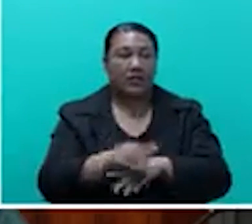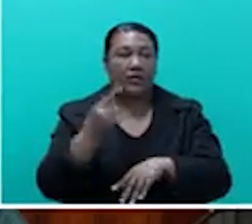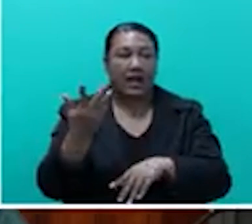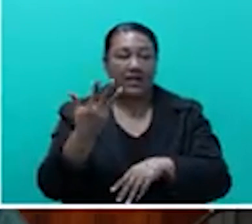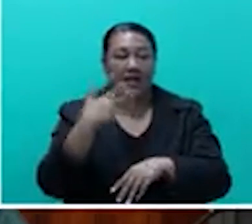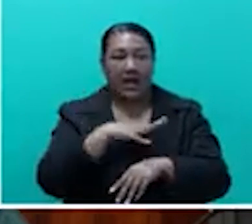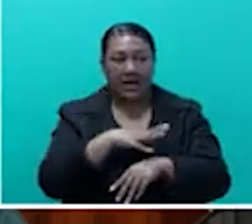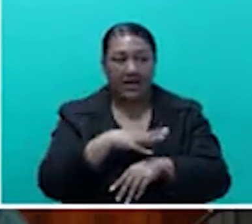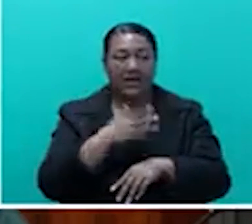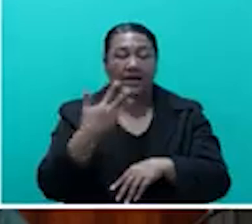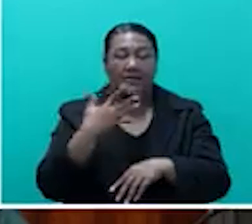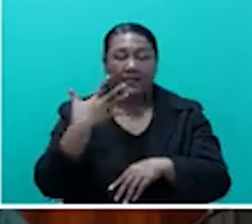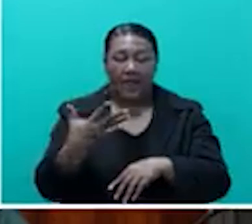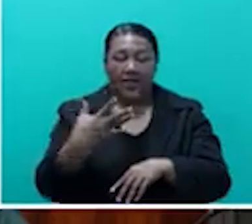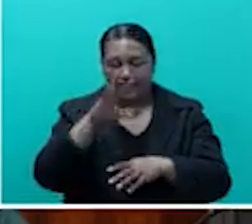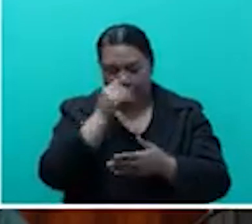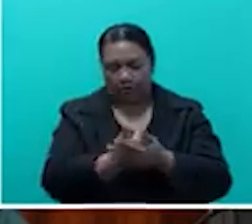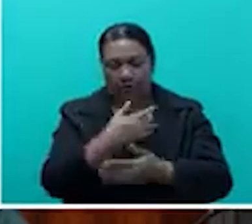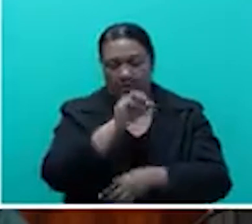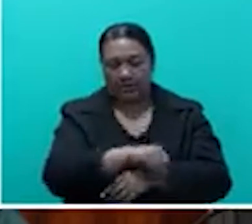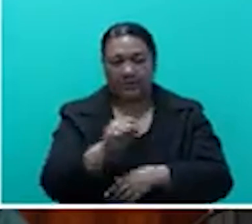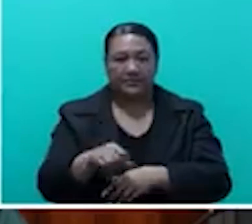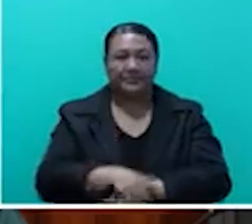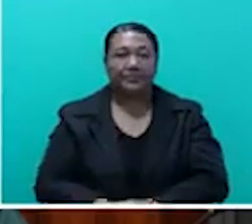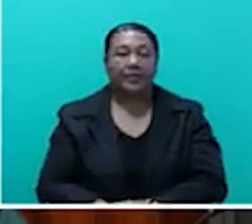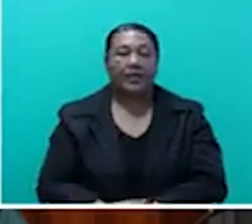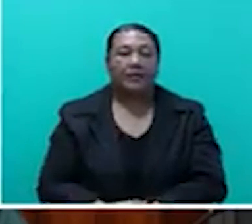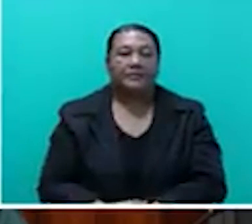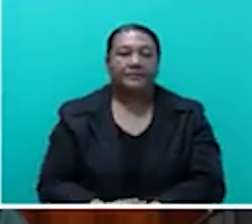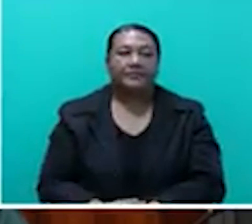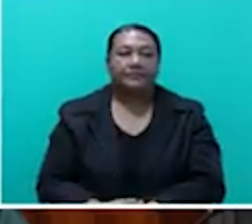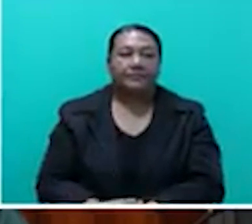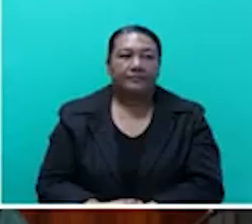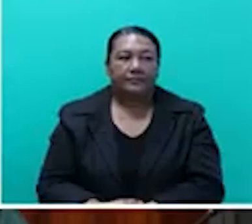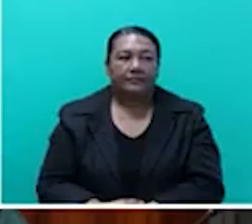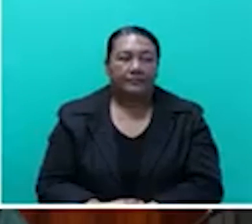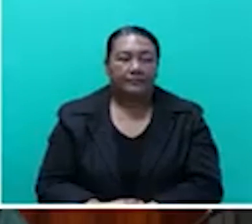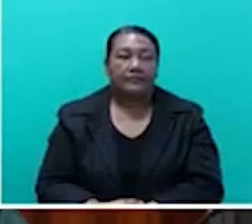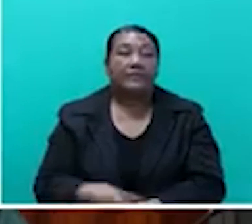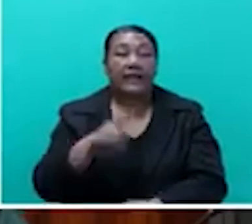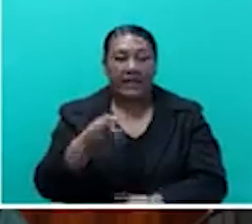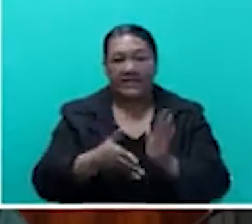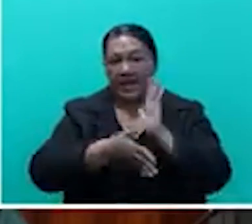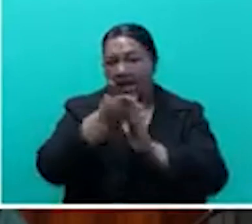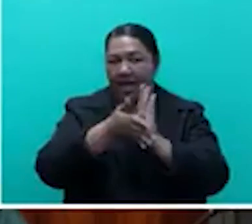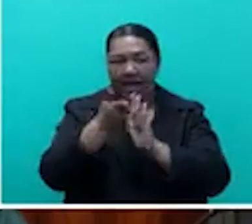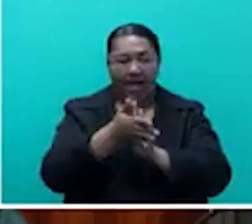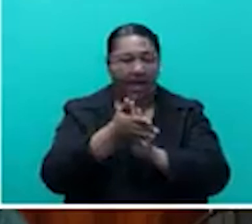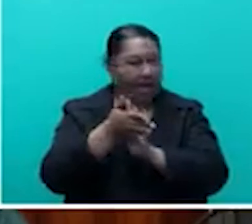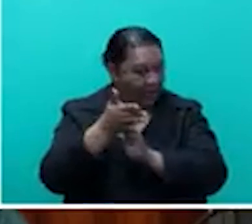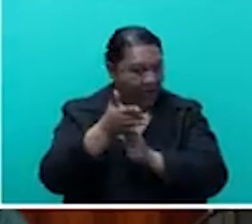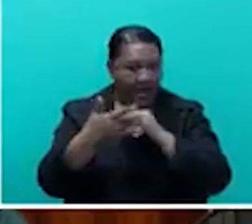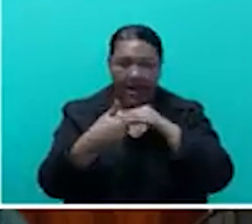9,940 sponsored students. And this allocation, Mr. Speaker, sir, is the highest ever for new intakes. Mr.